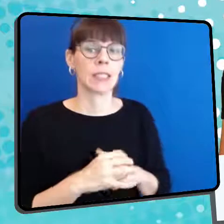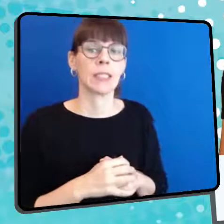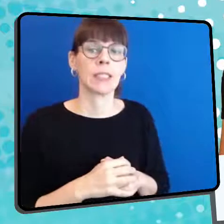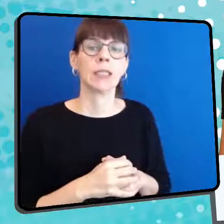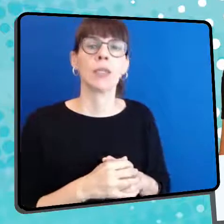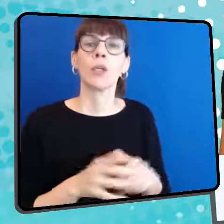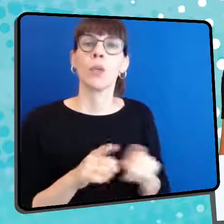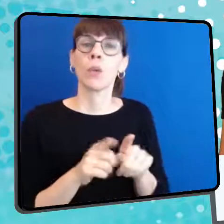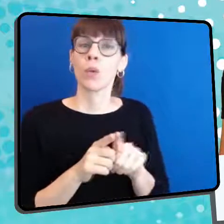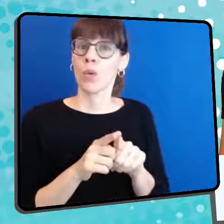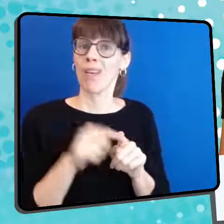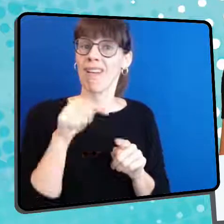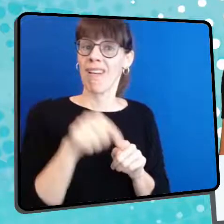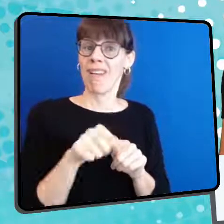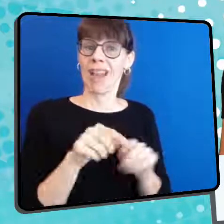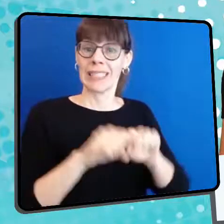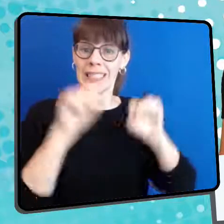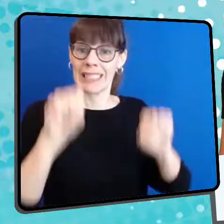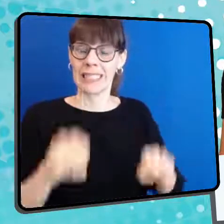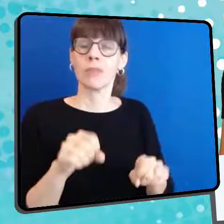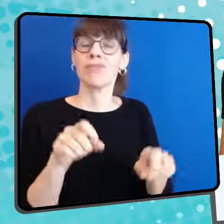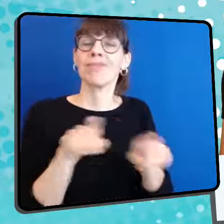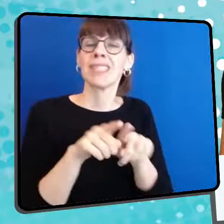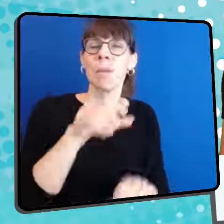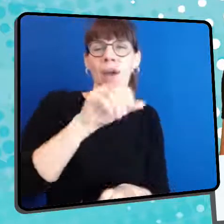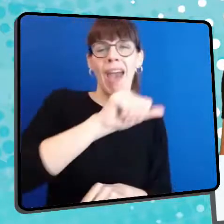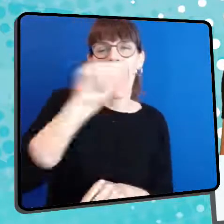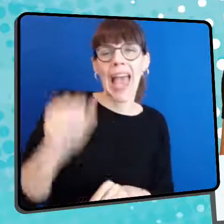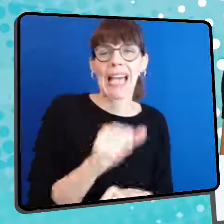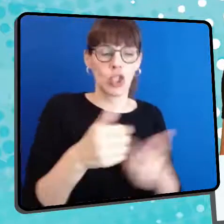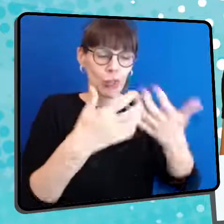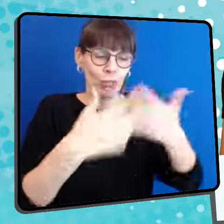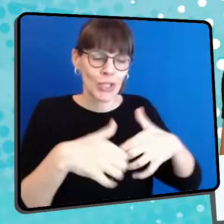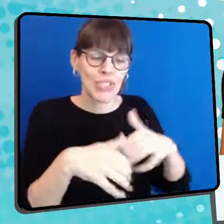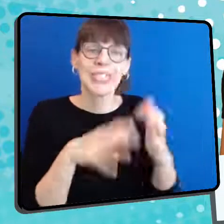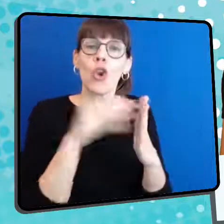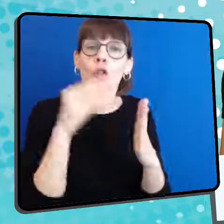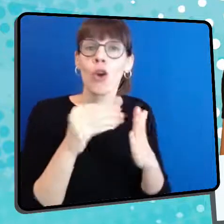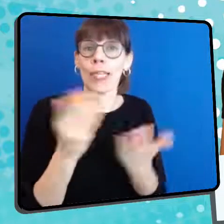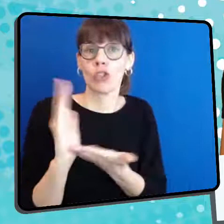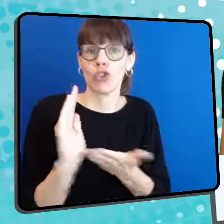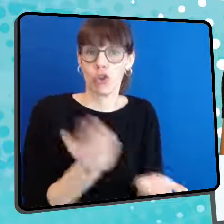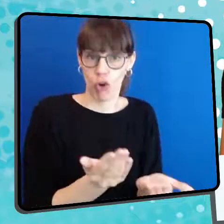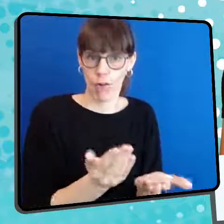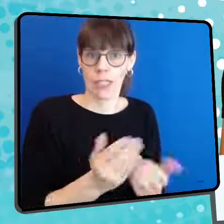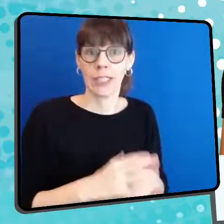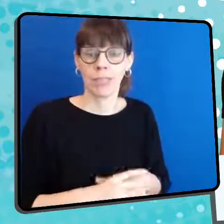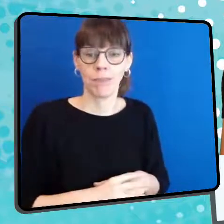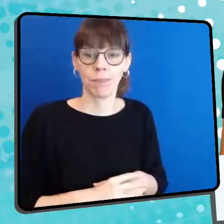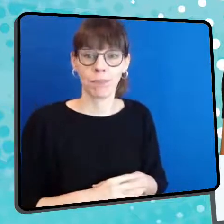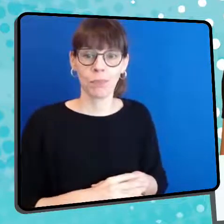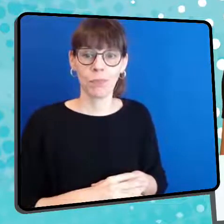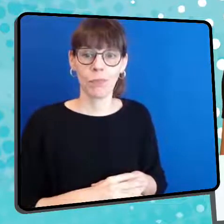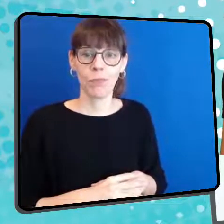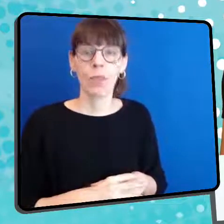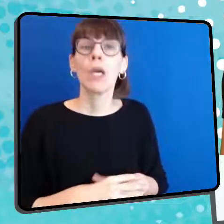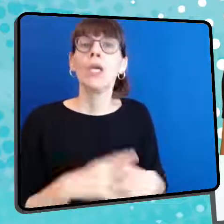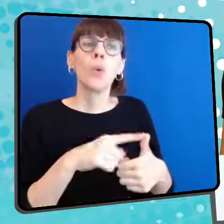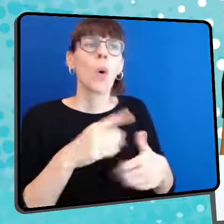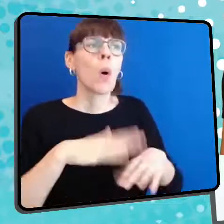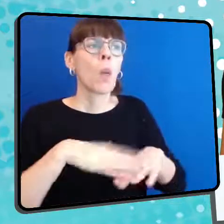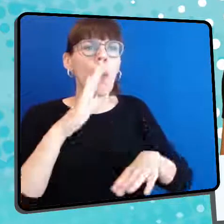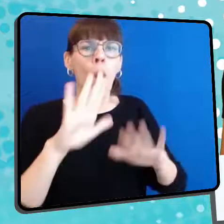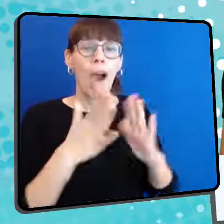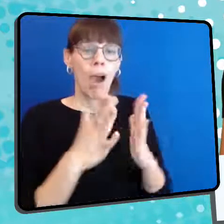Learning Service. So what I've put in there is just how to get started, how to train your model learning with